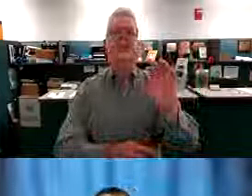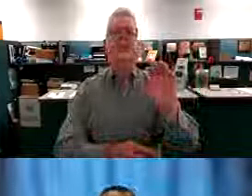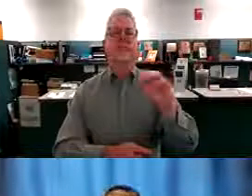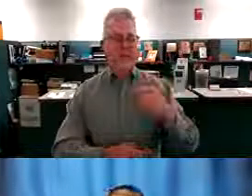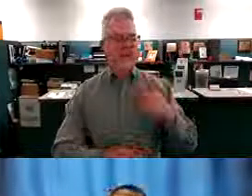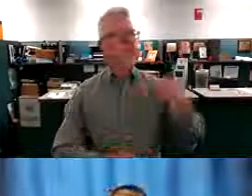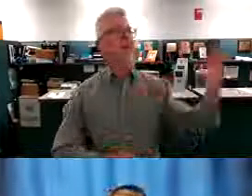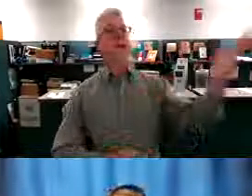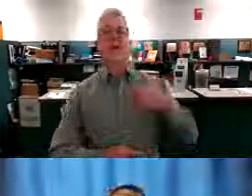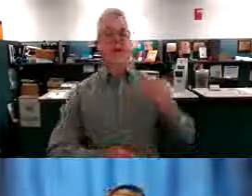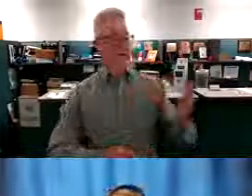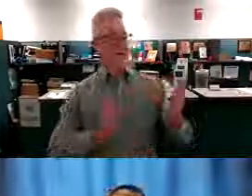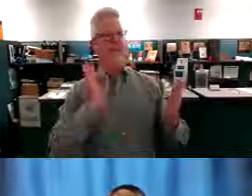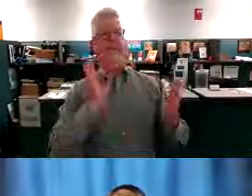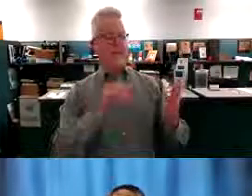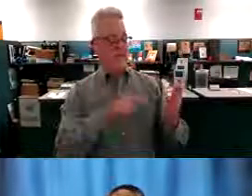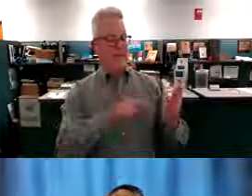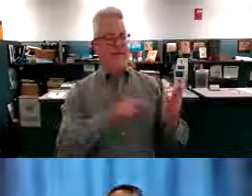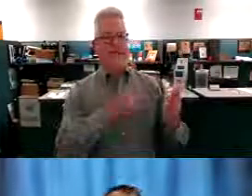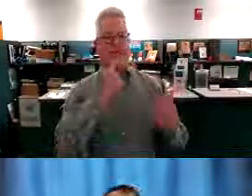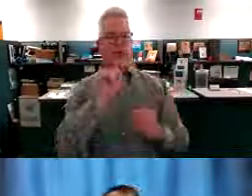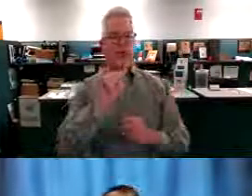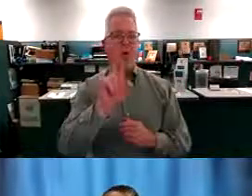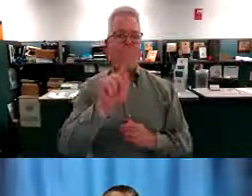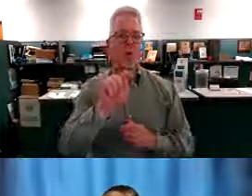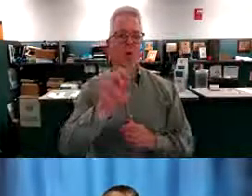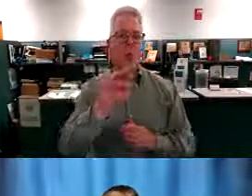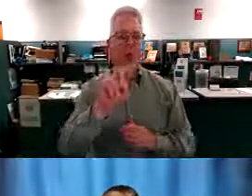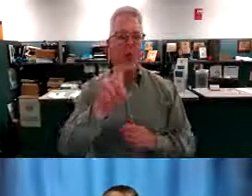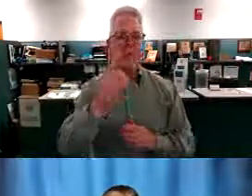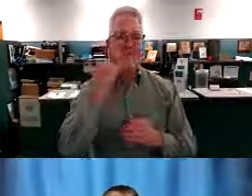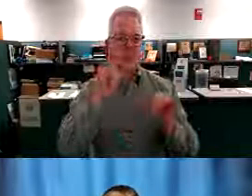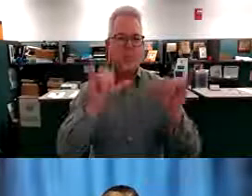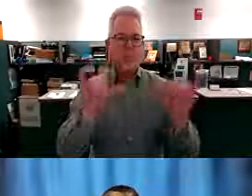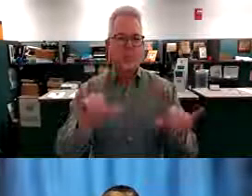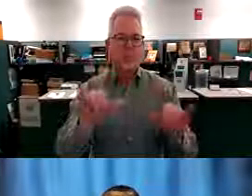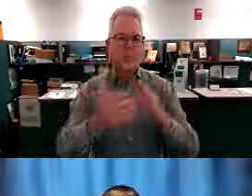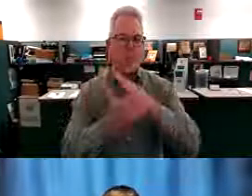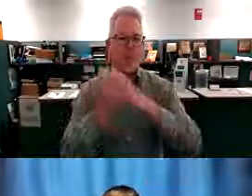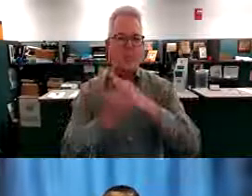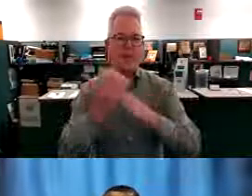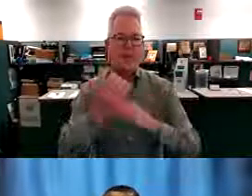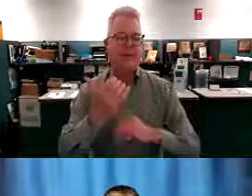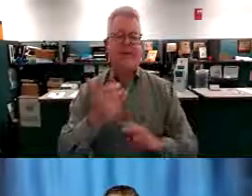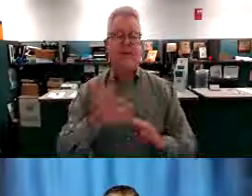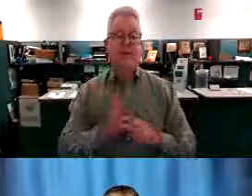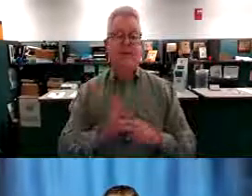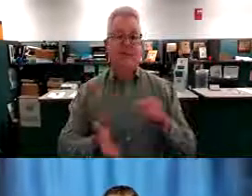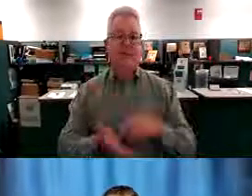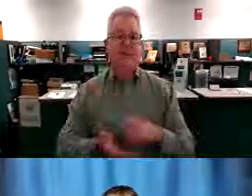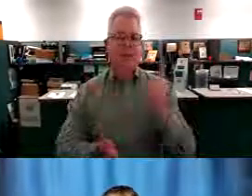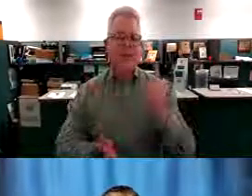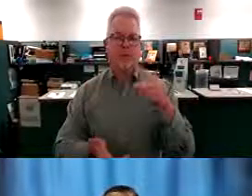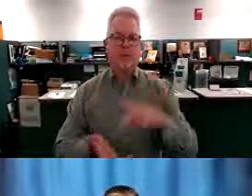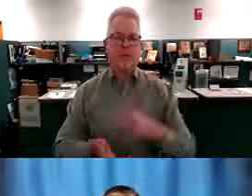1-84301-789, and there's the phone service here. And it says that it's an automated phone